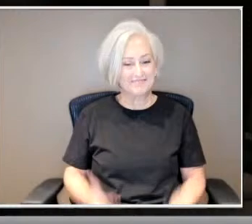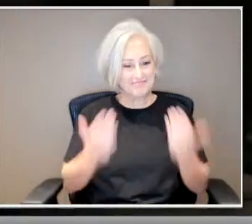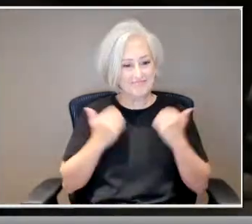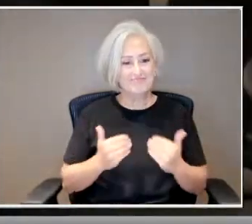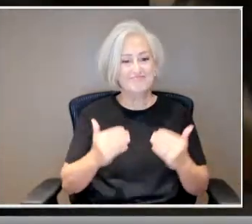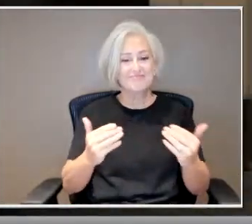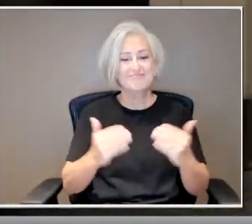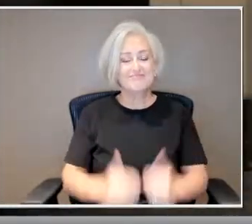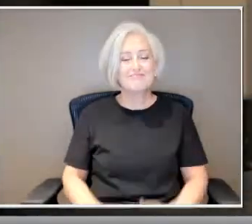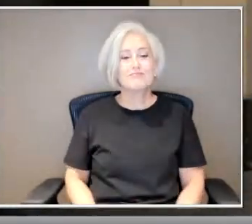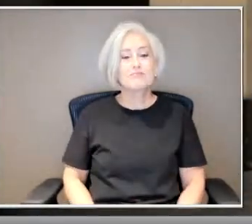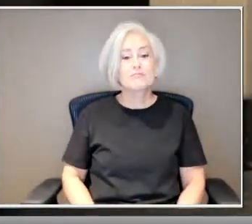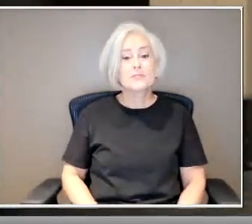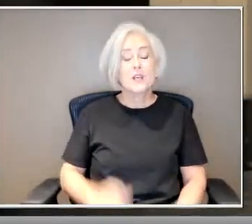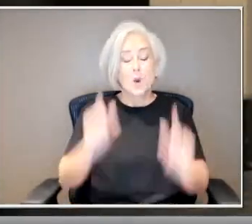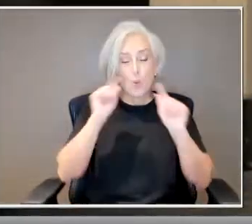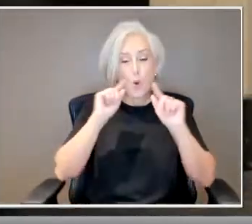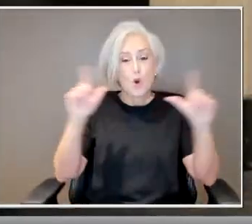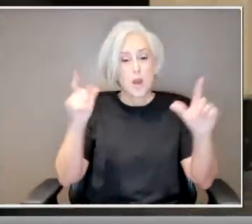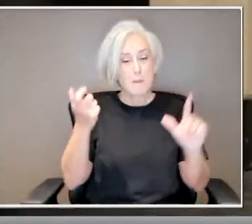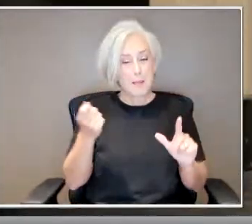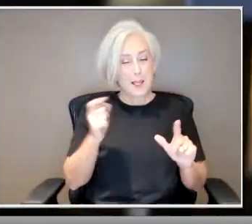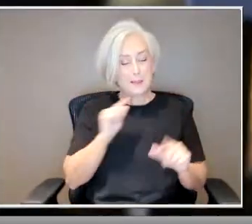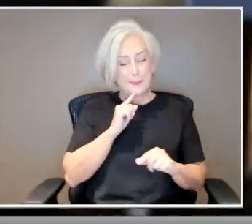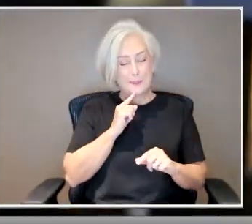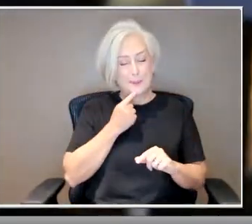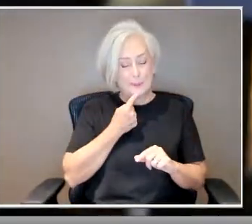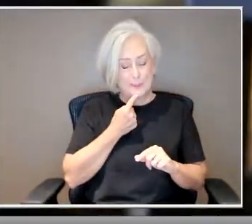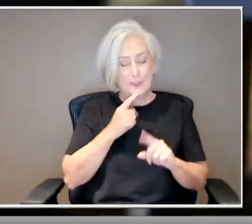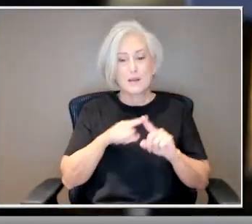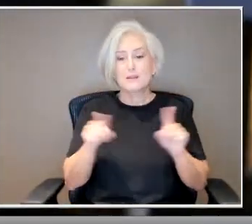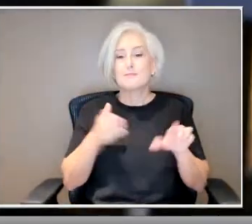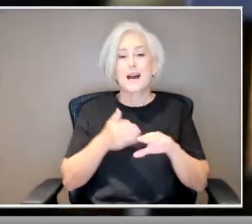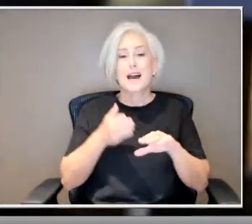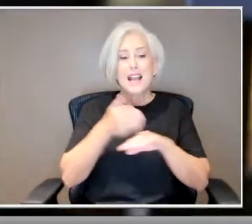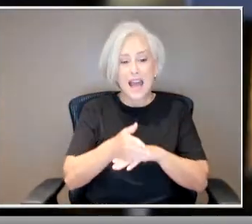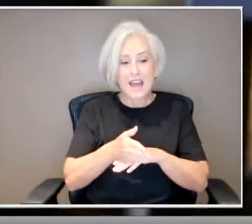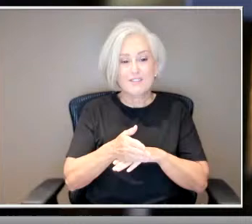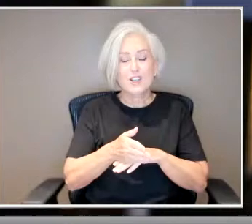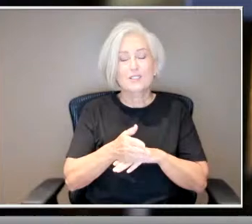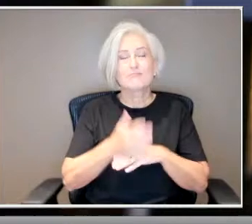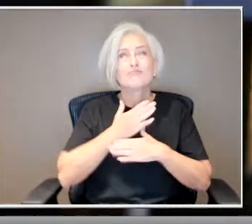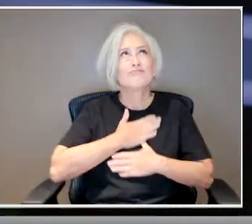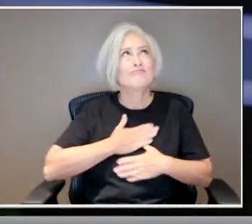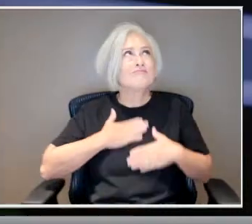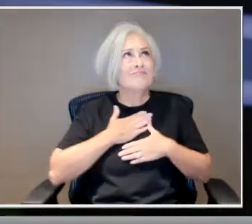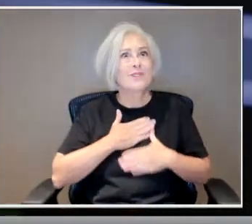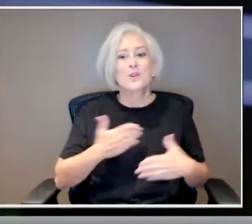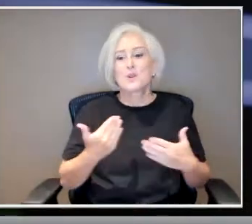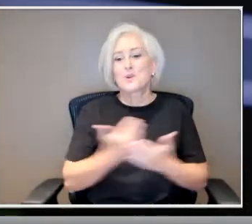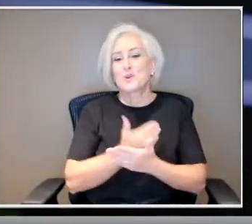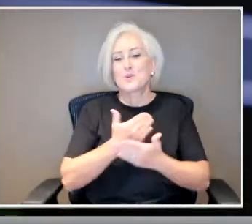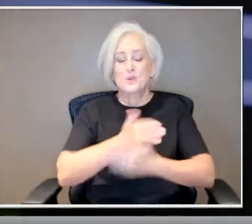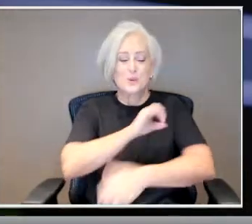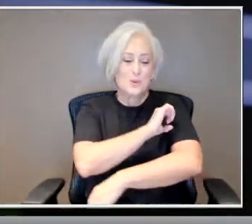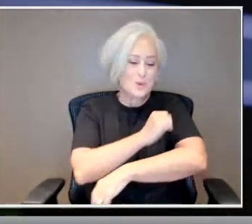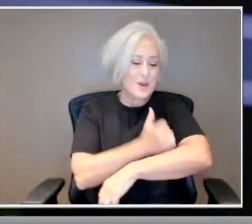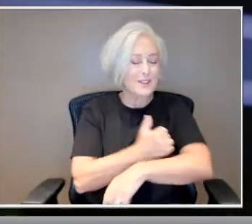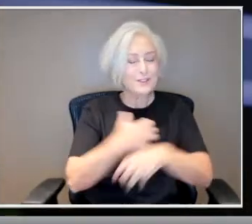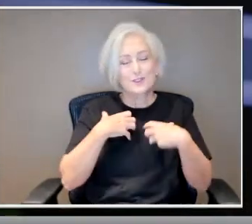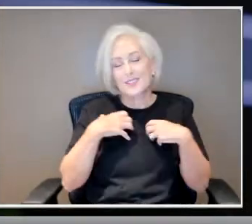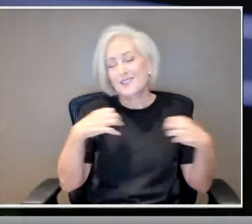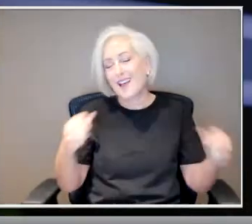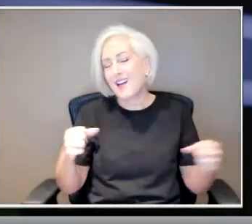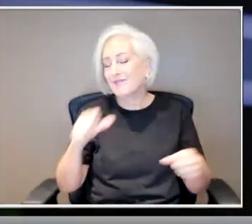She woke up a little sore, but shortly after, Erica says she was enjoying newfound health and energy she hadn't experienced